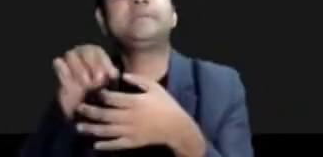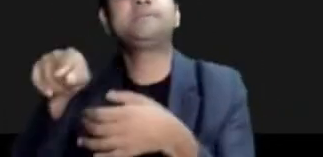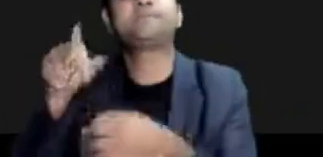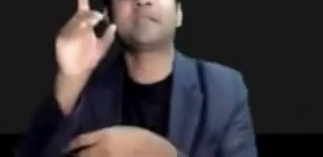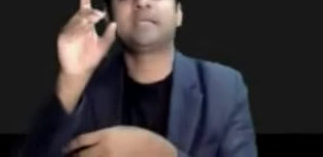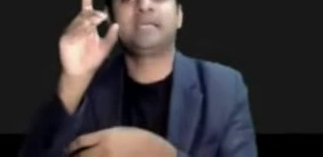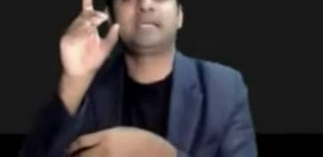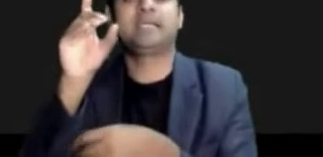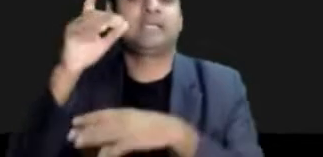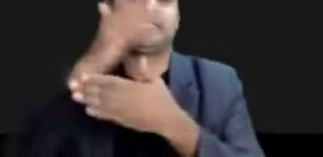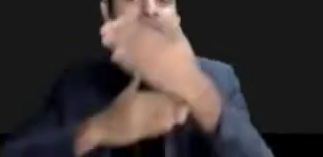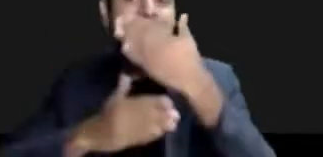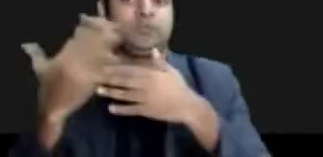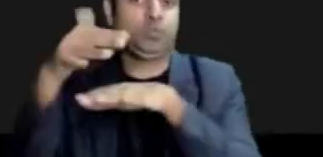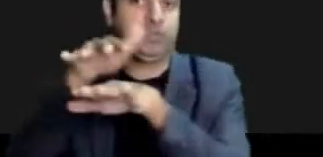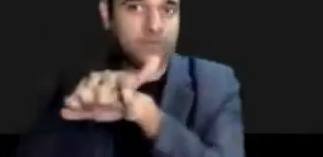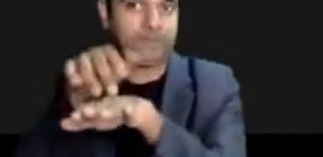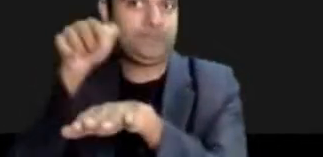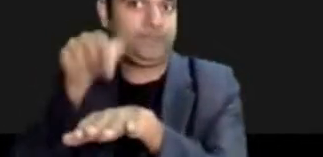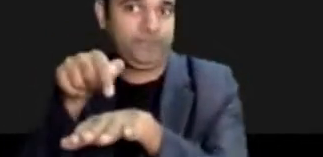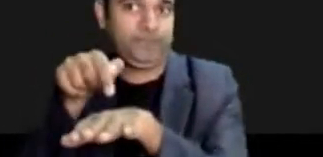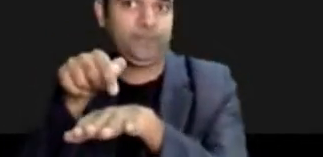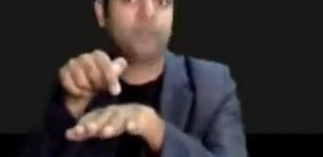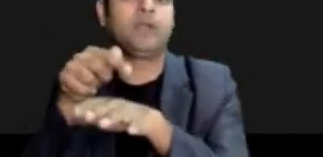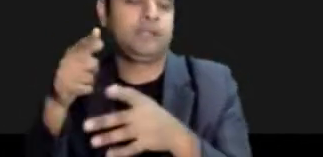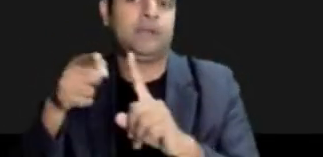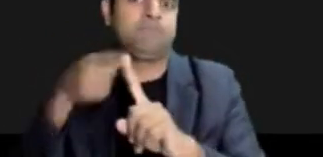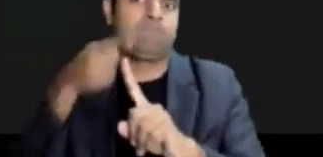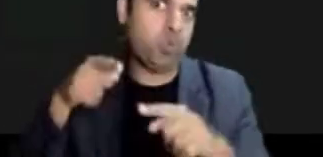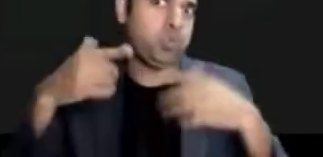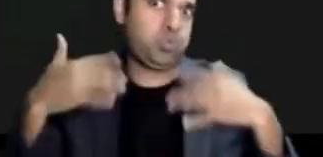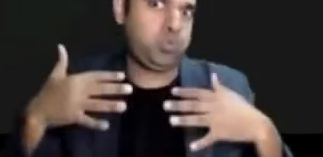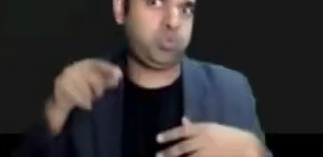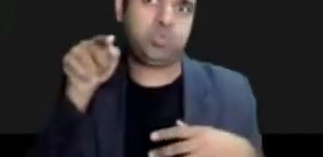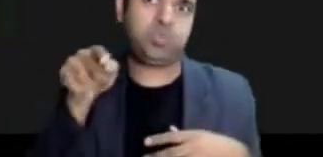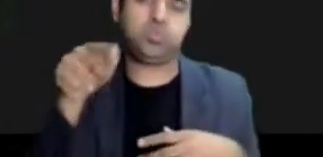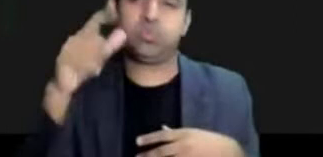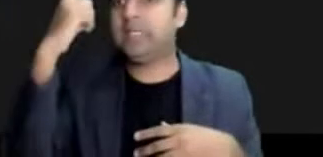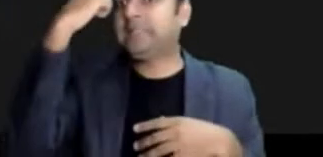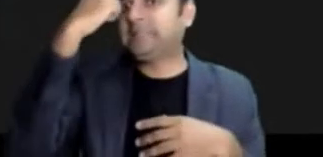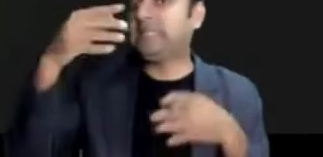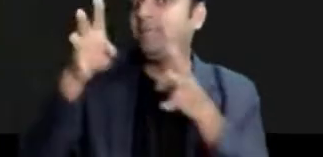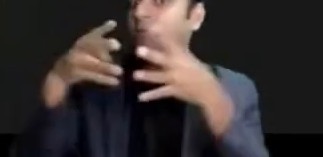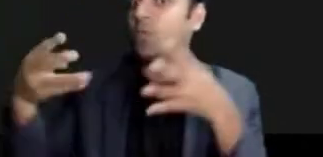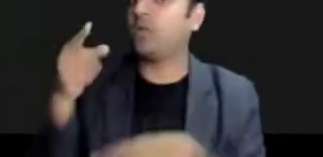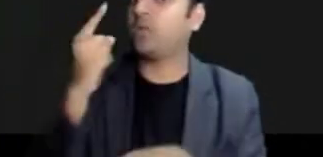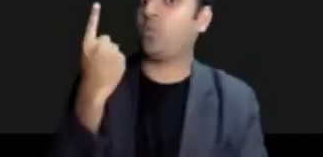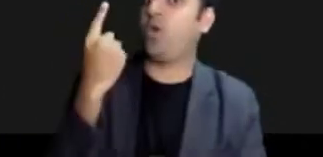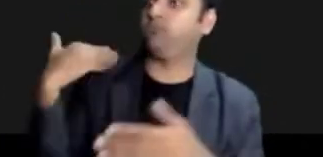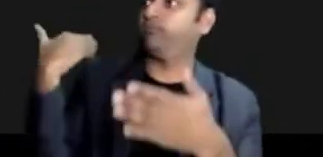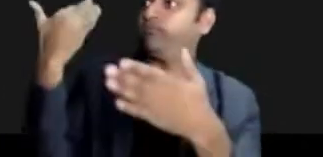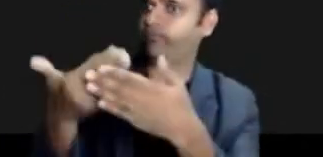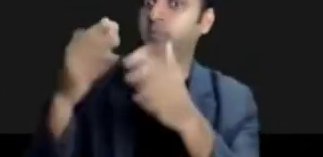in terms of disability inclusion, paying attention to accessibility. For example, in my work in